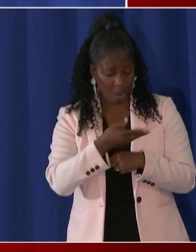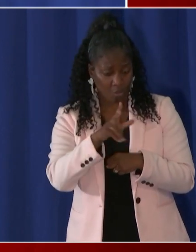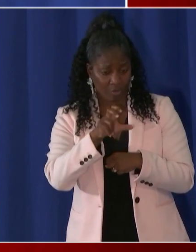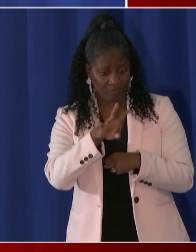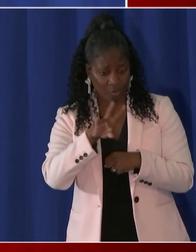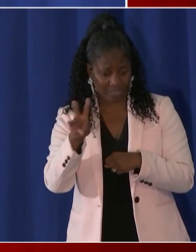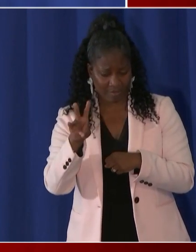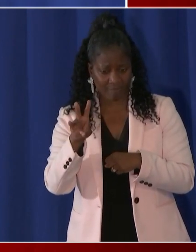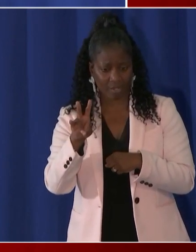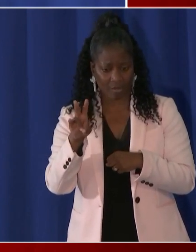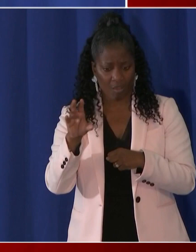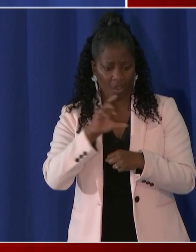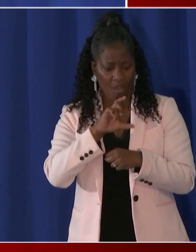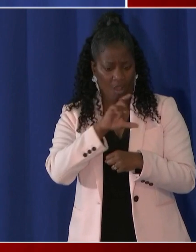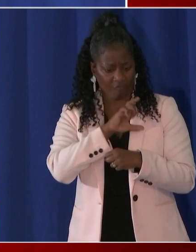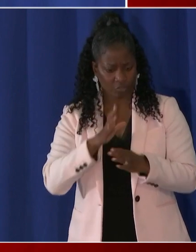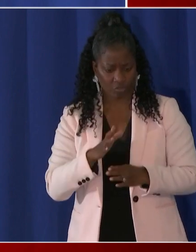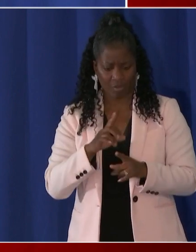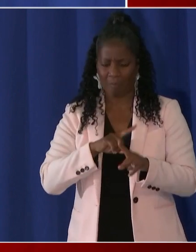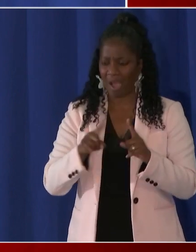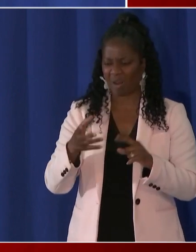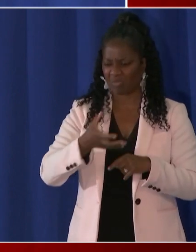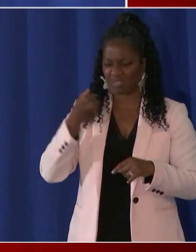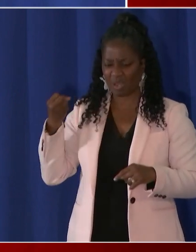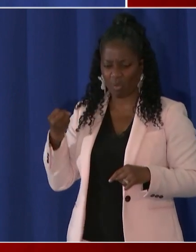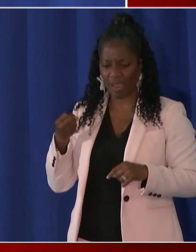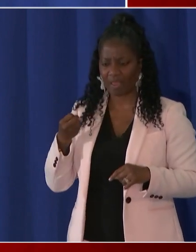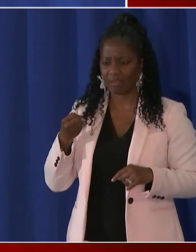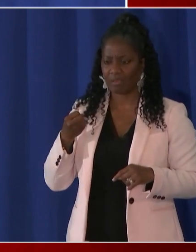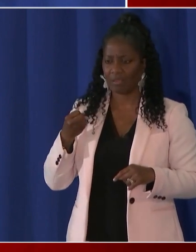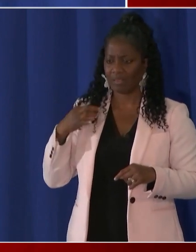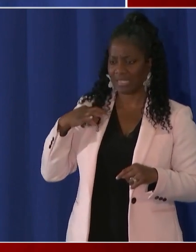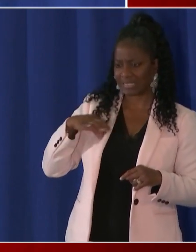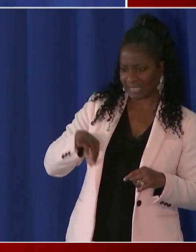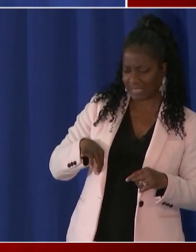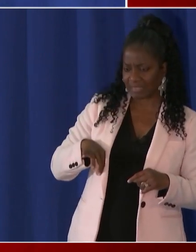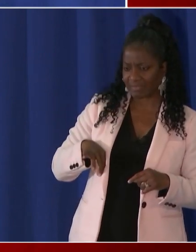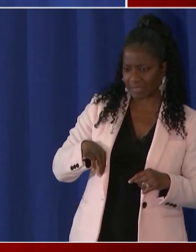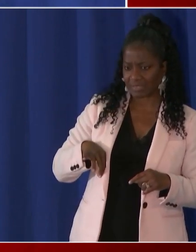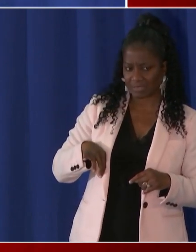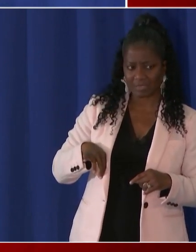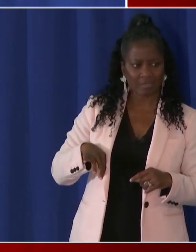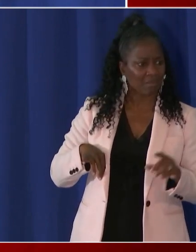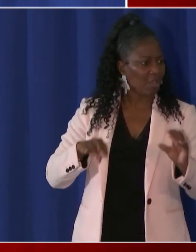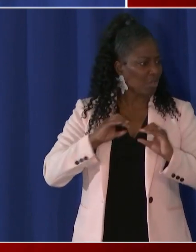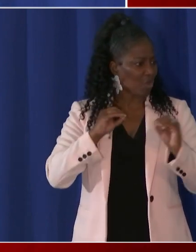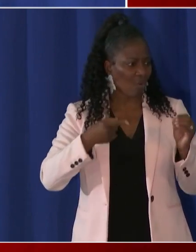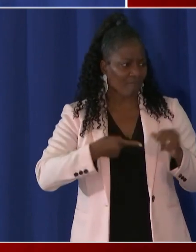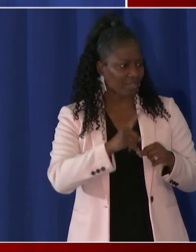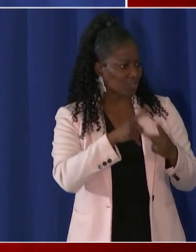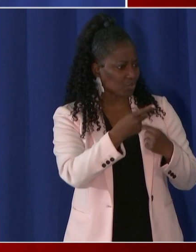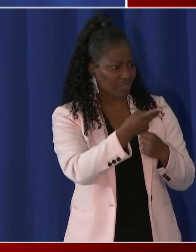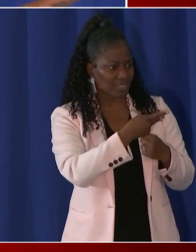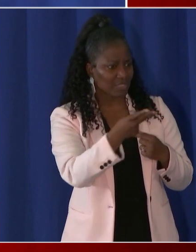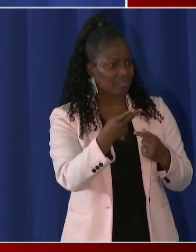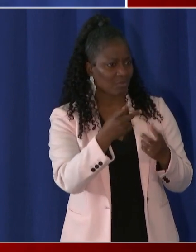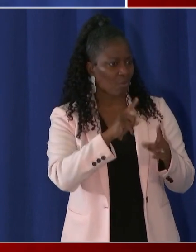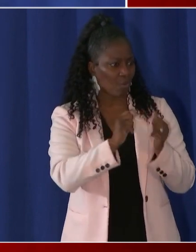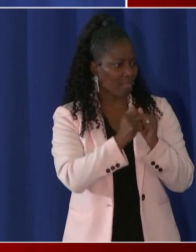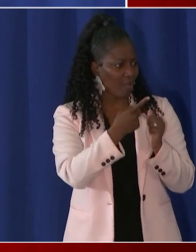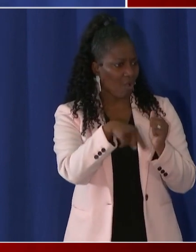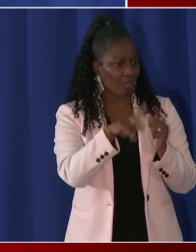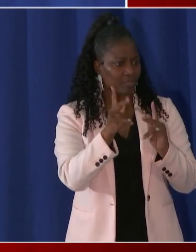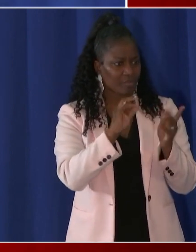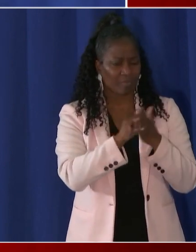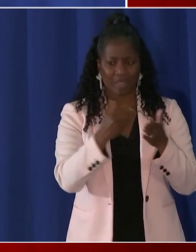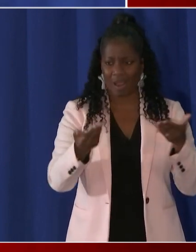I'm going to take away the incentives that you need to compete. No offense to these fine gentlemen, with all of these people who